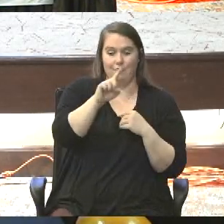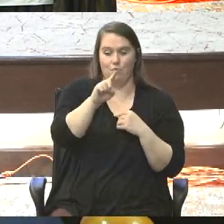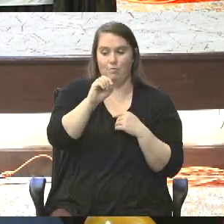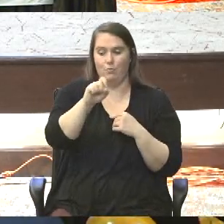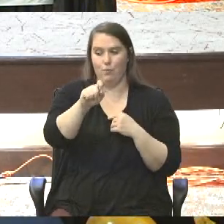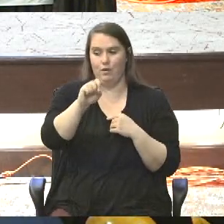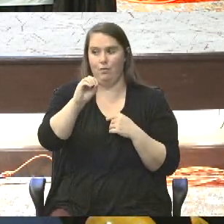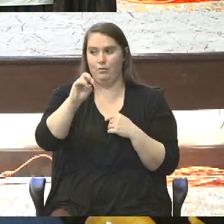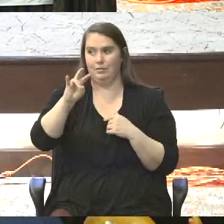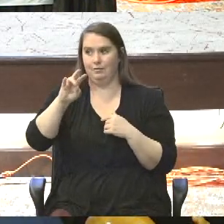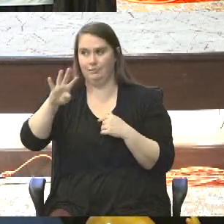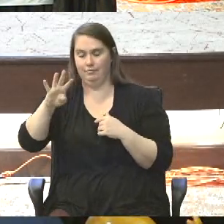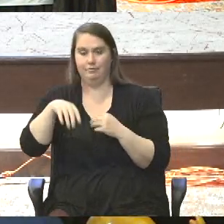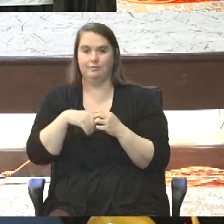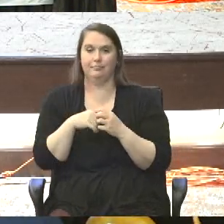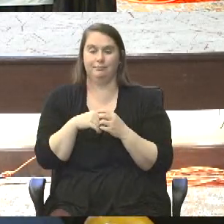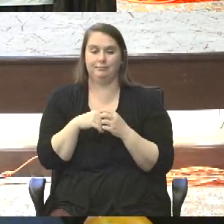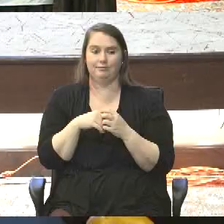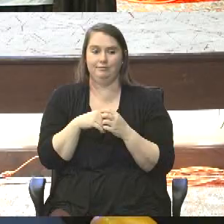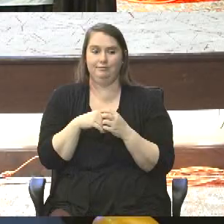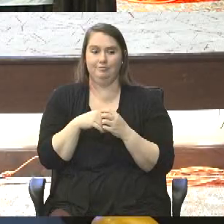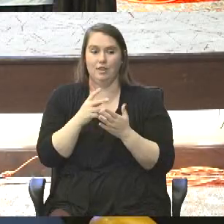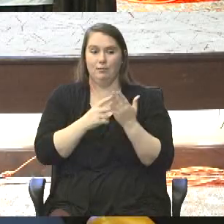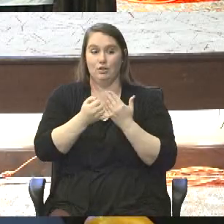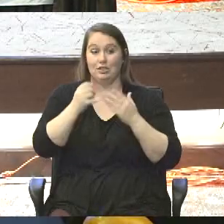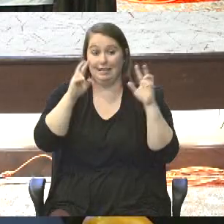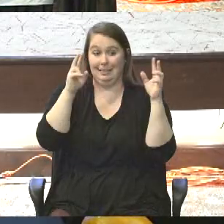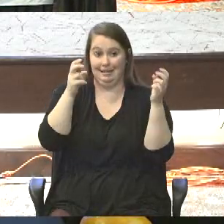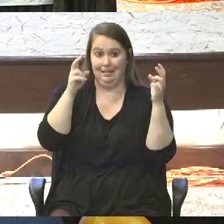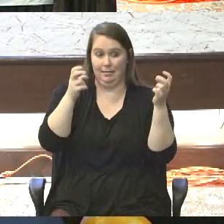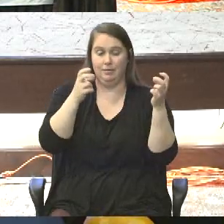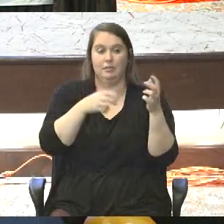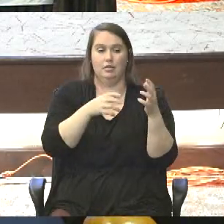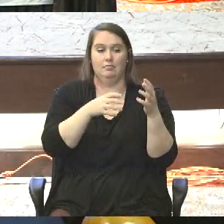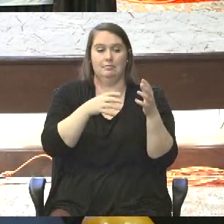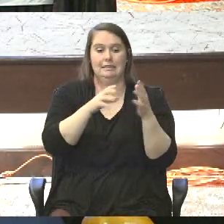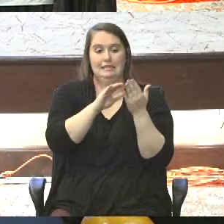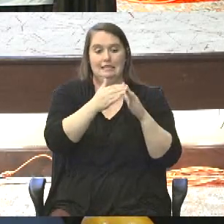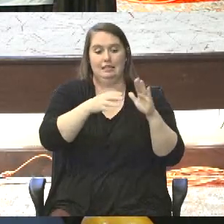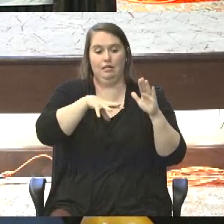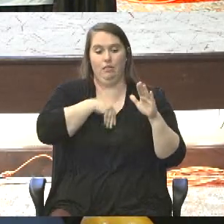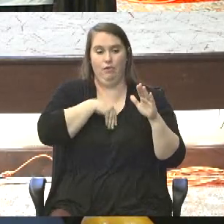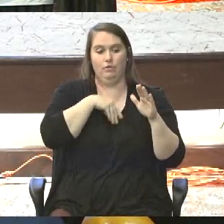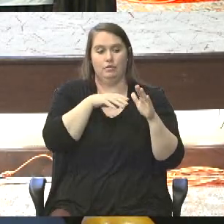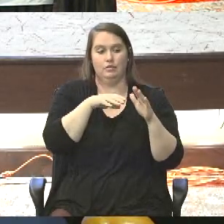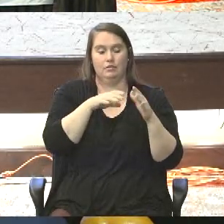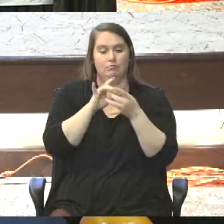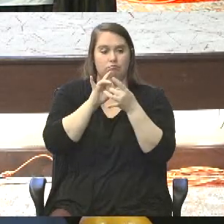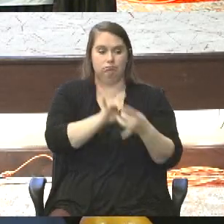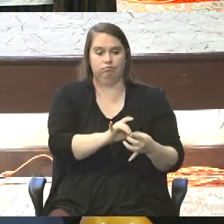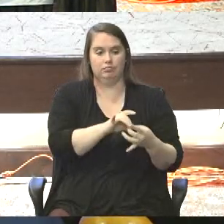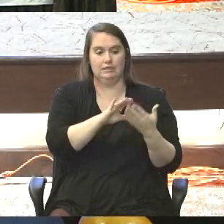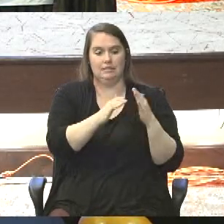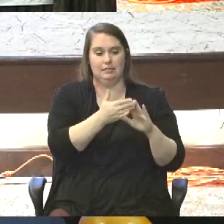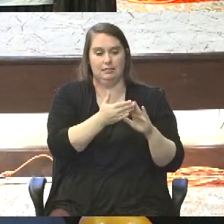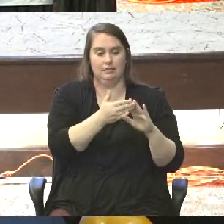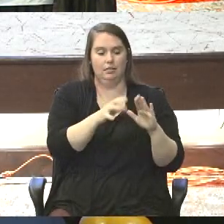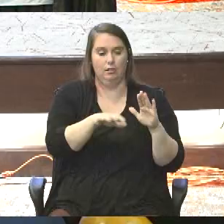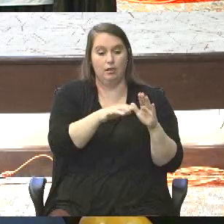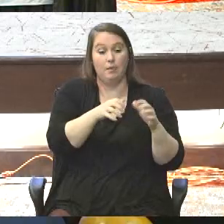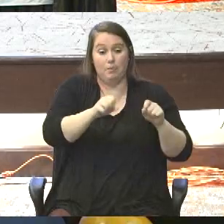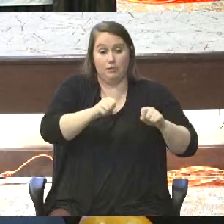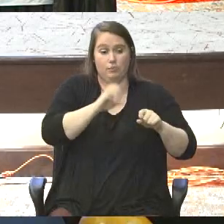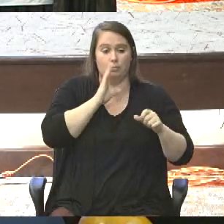551.071. Downtown development project being the mixed-use development of the city-owned and adjacent properties near City Hall and possible creation